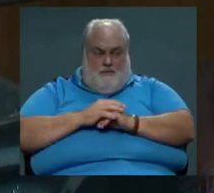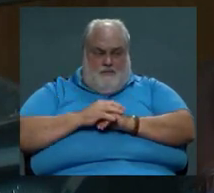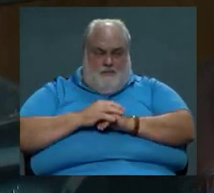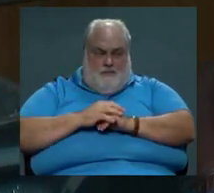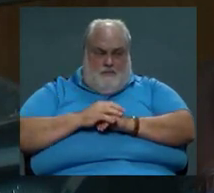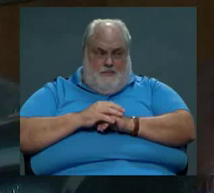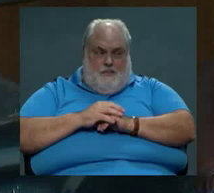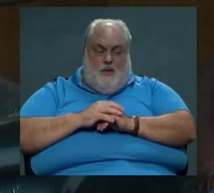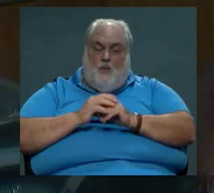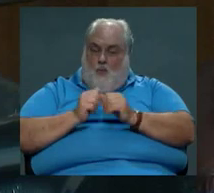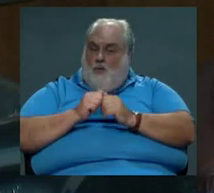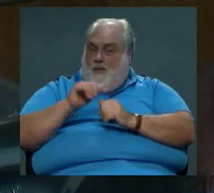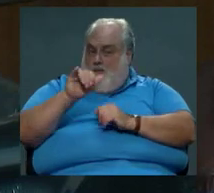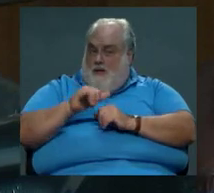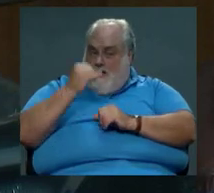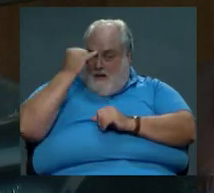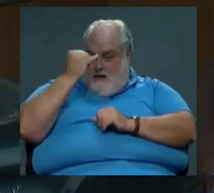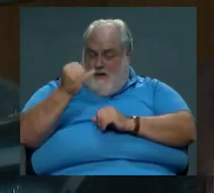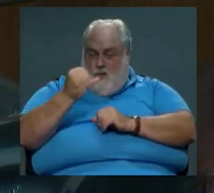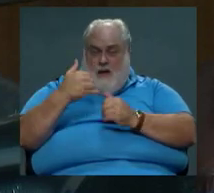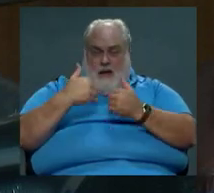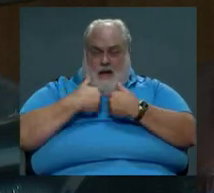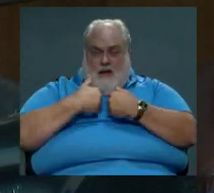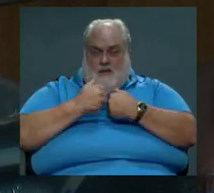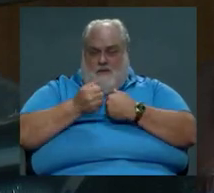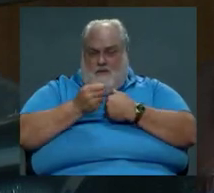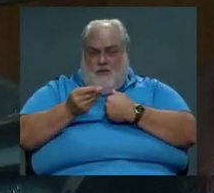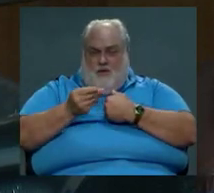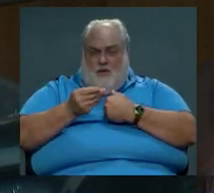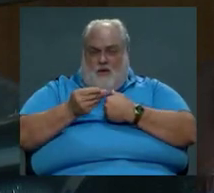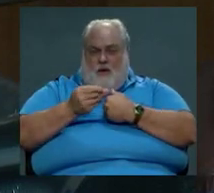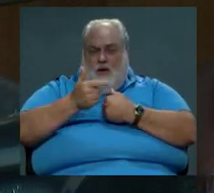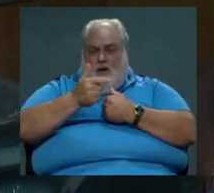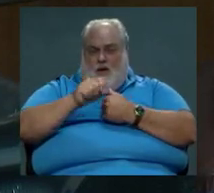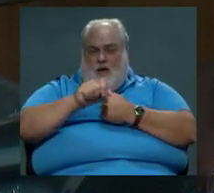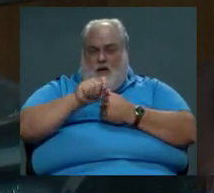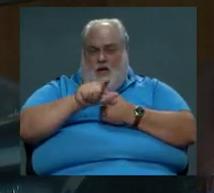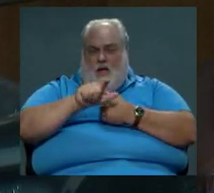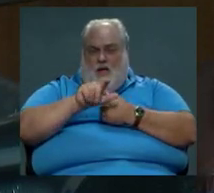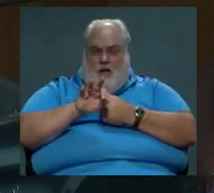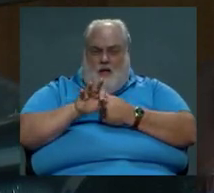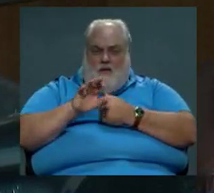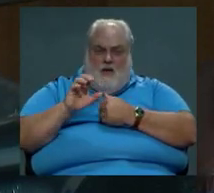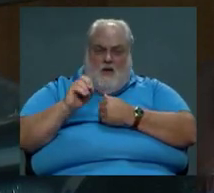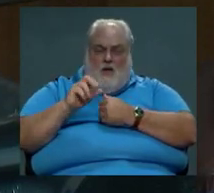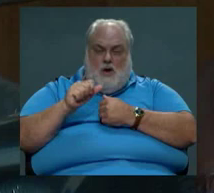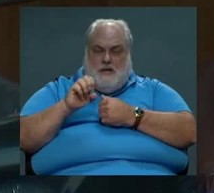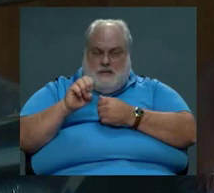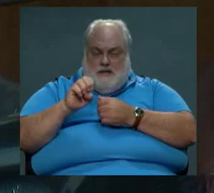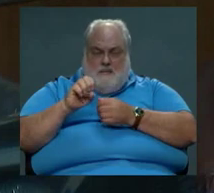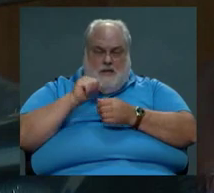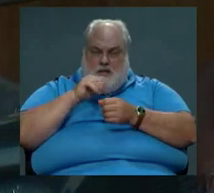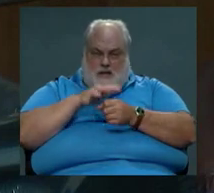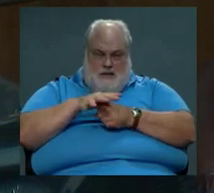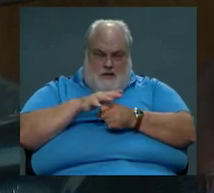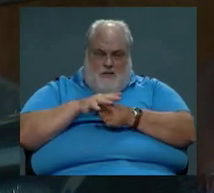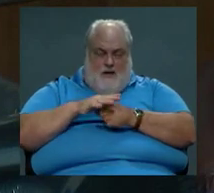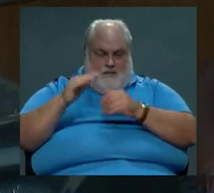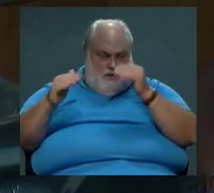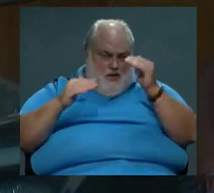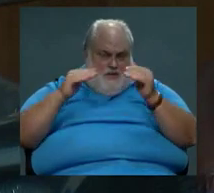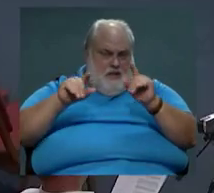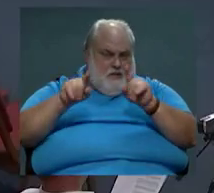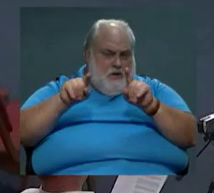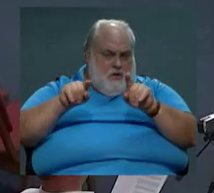To that accord, we do have some golf carts out there, but not enough, which hampers our play. But it is a public course open to the public. We have adults that go out there to